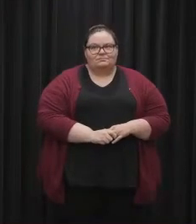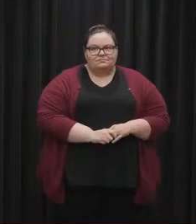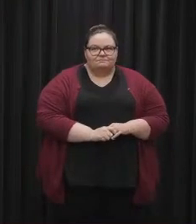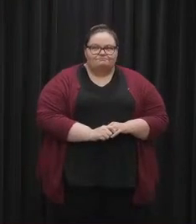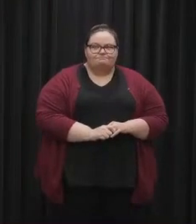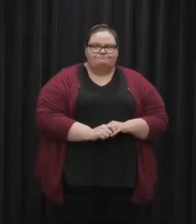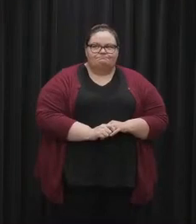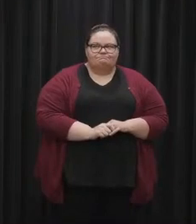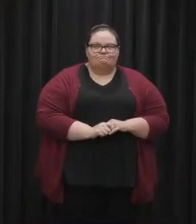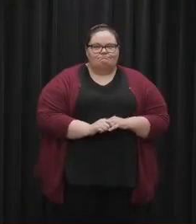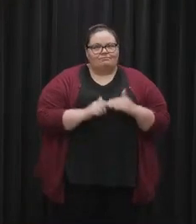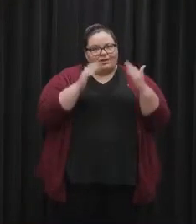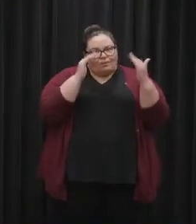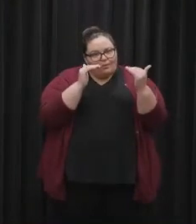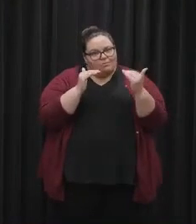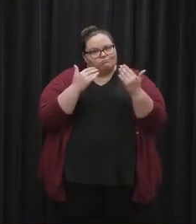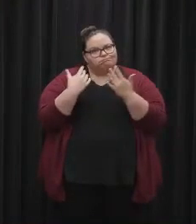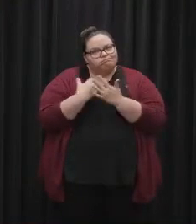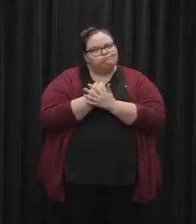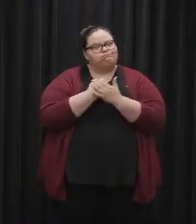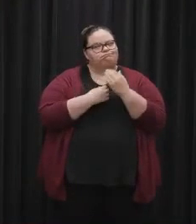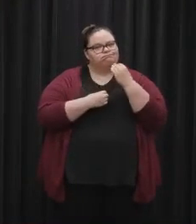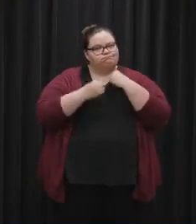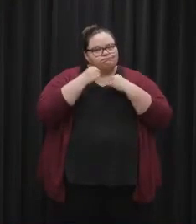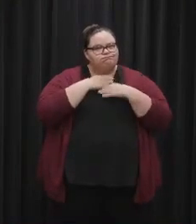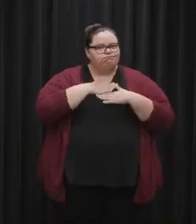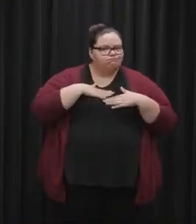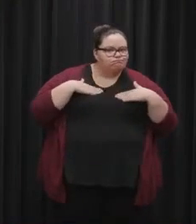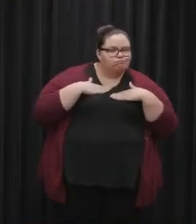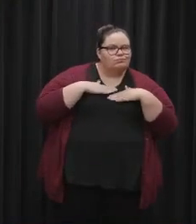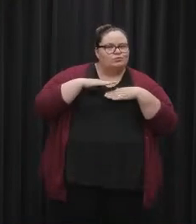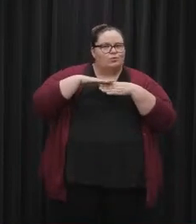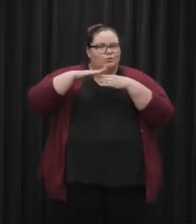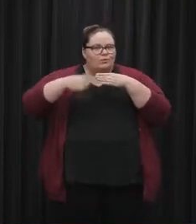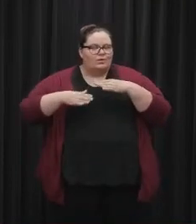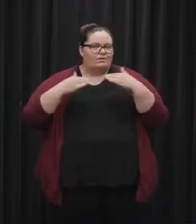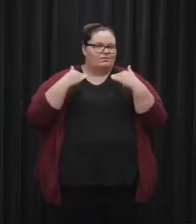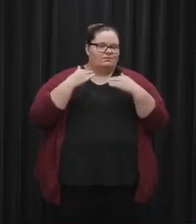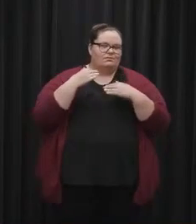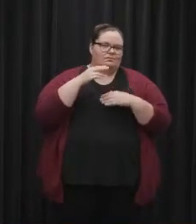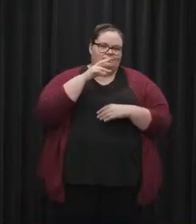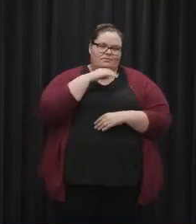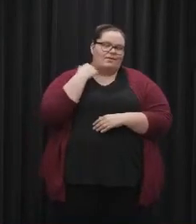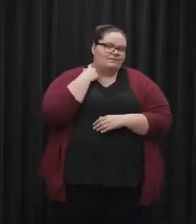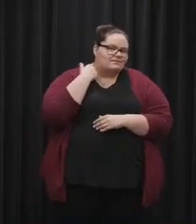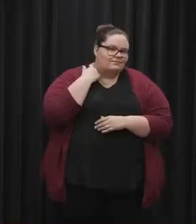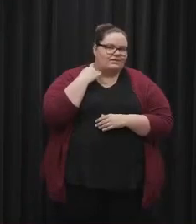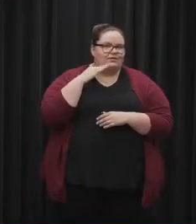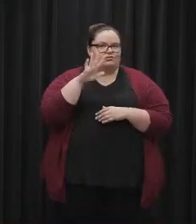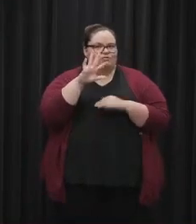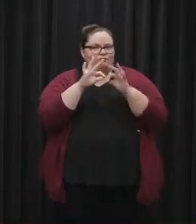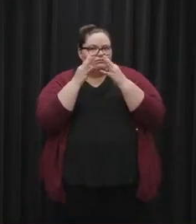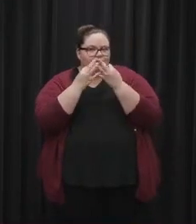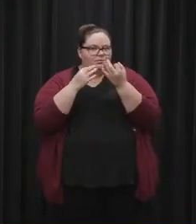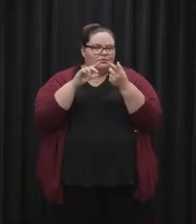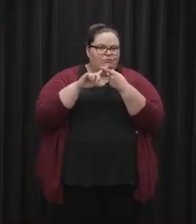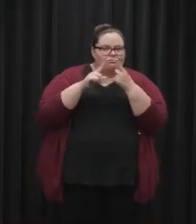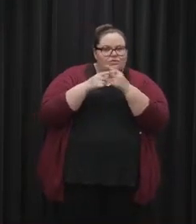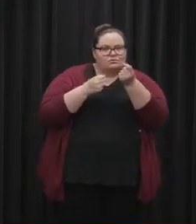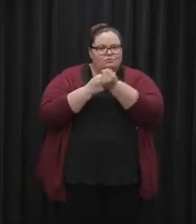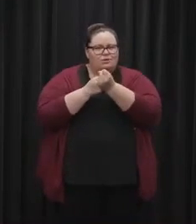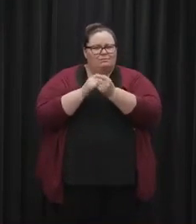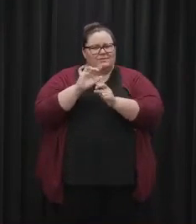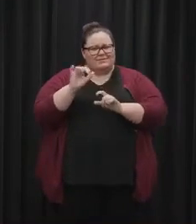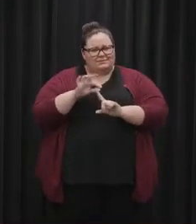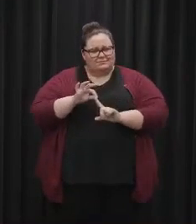everyone has had a good Thanksgiving weekend in the safety and support of your family and friends, but I also want to offer my special